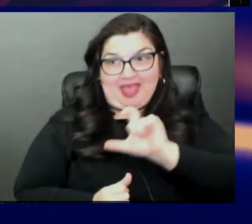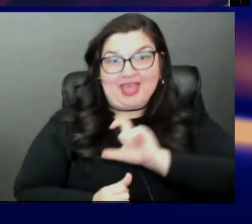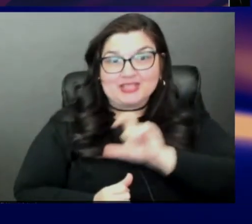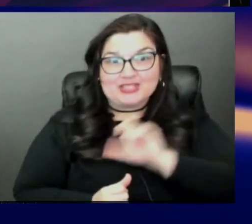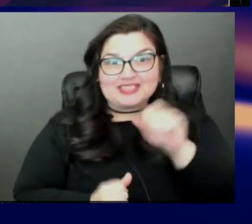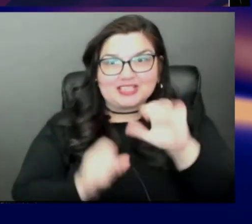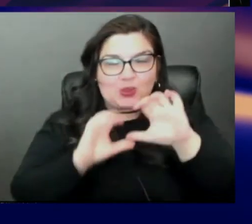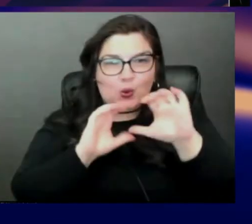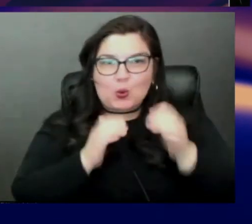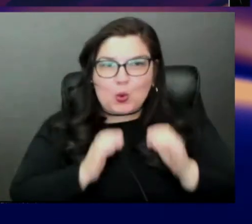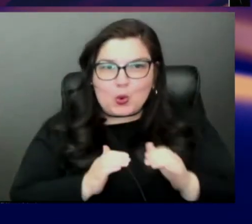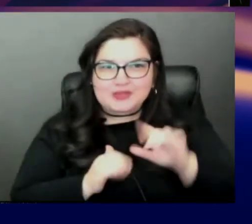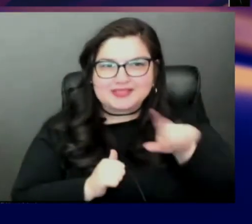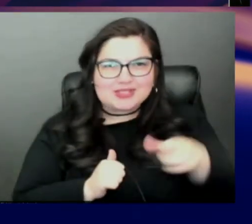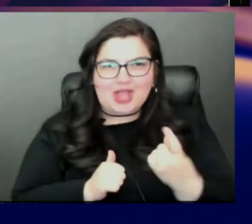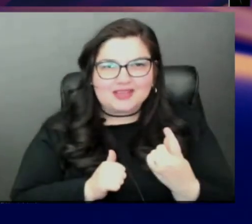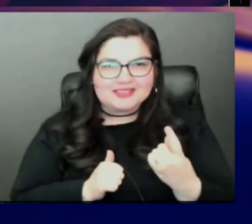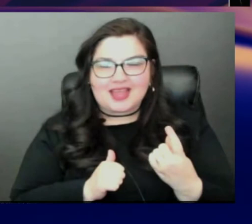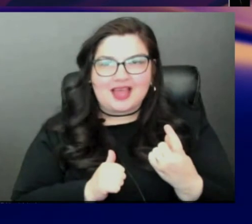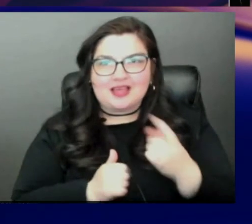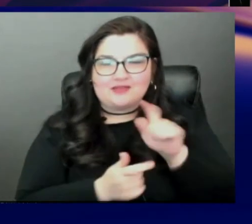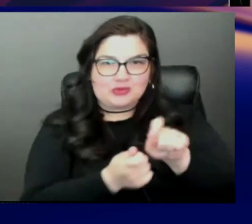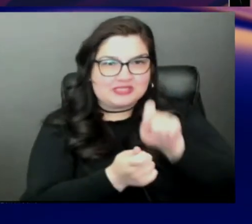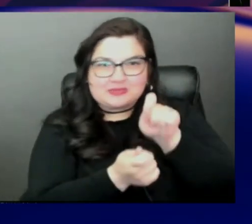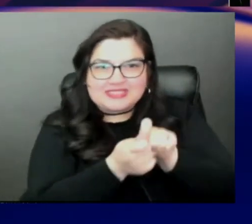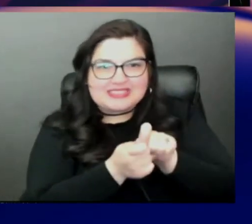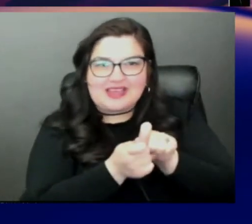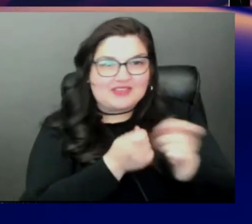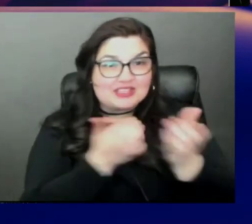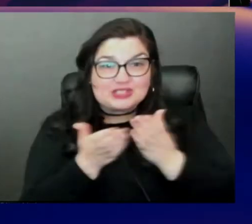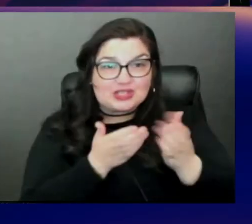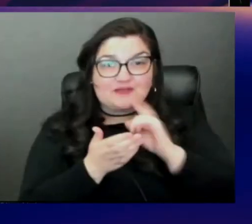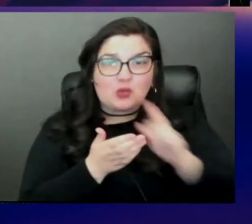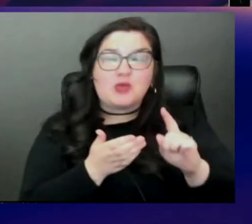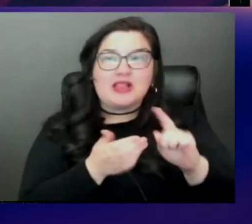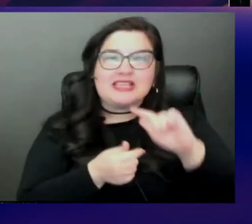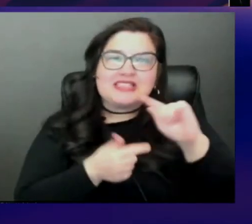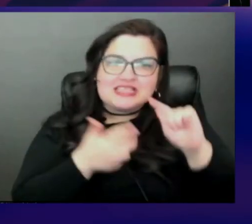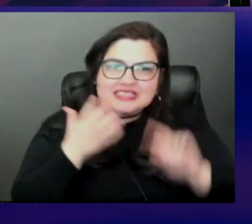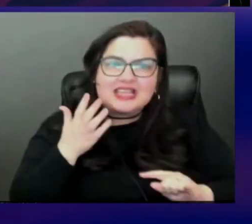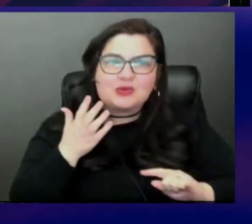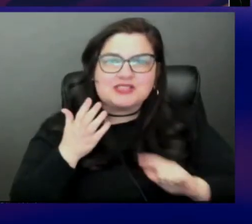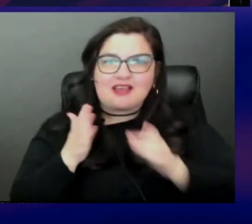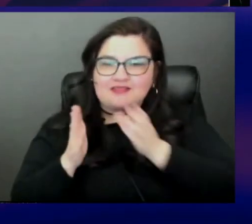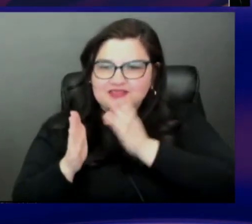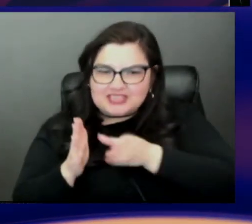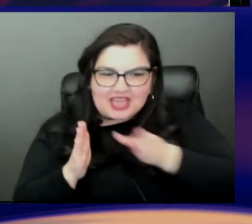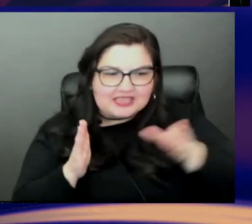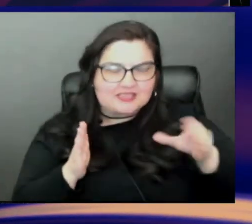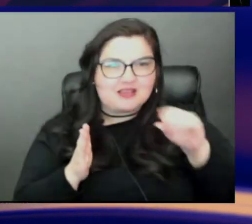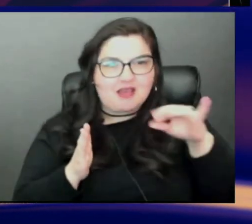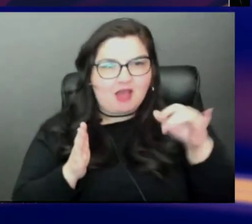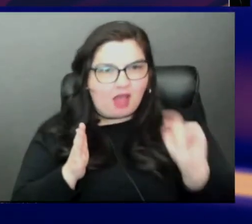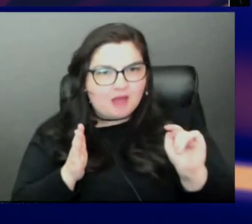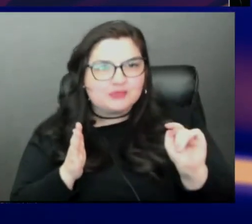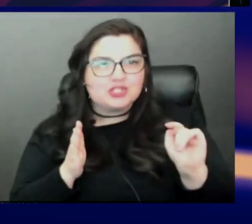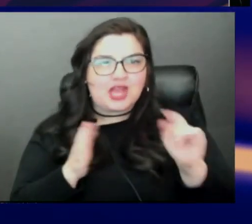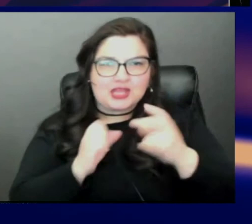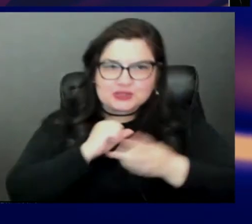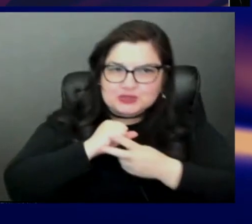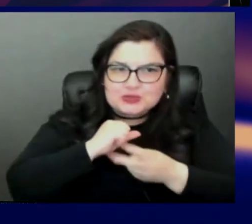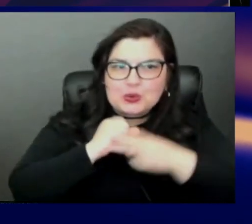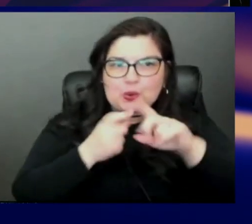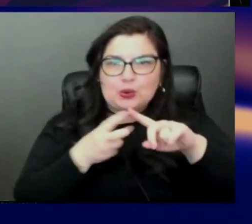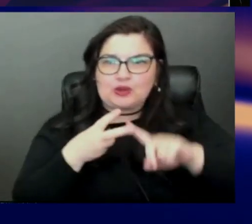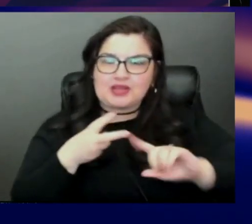not just to a particular service. It's a series of techniques, right? Object storage, blocks, or not S3